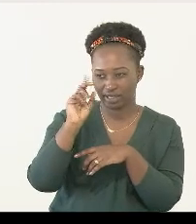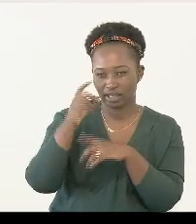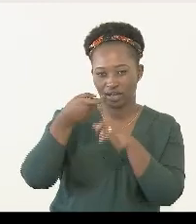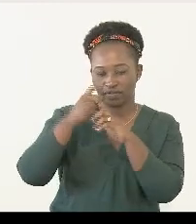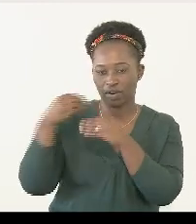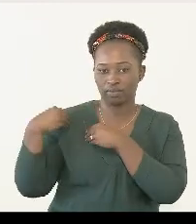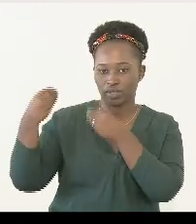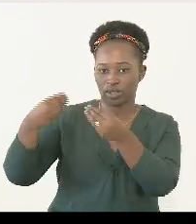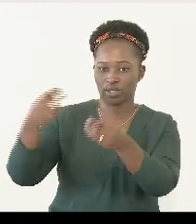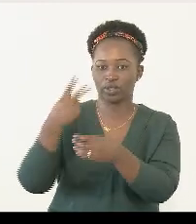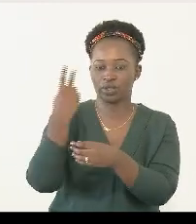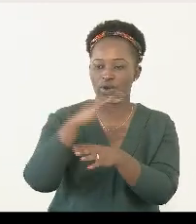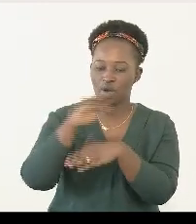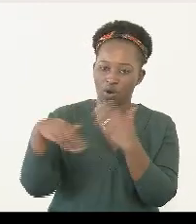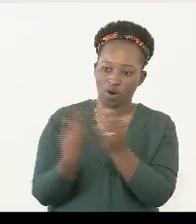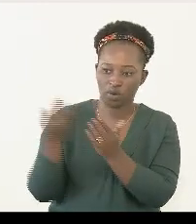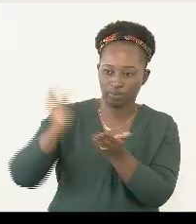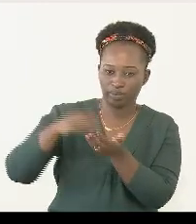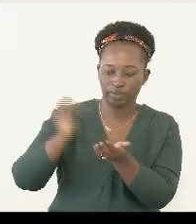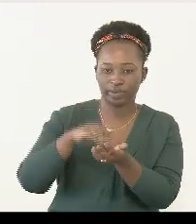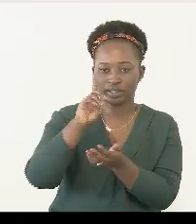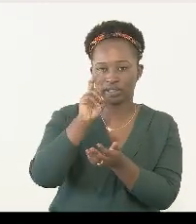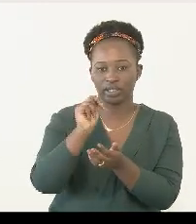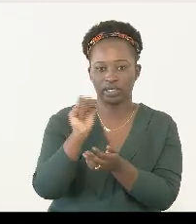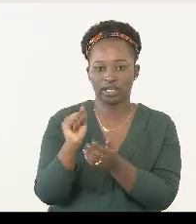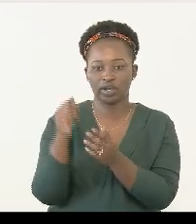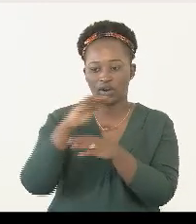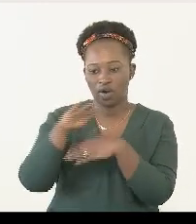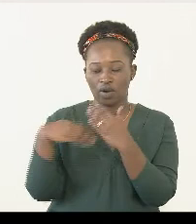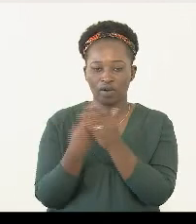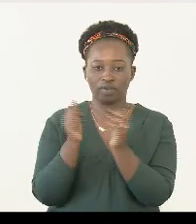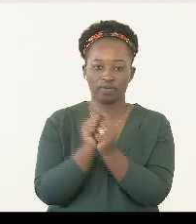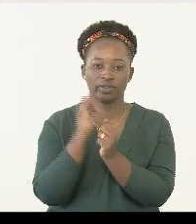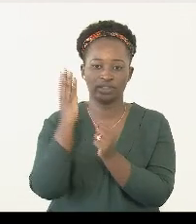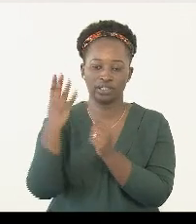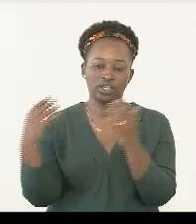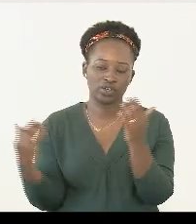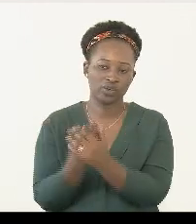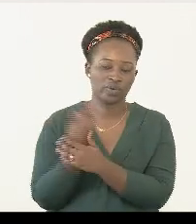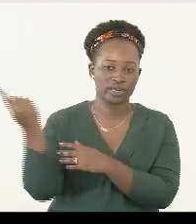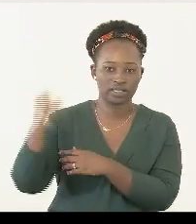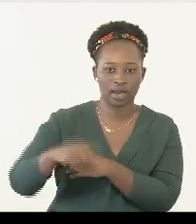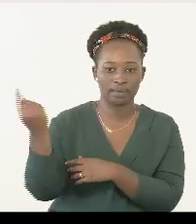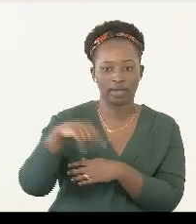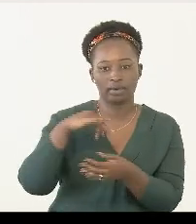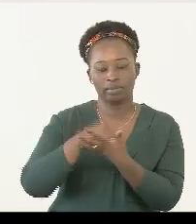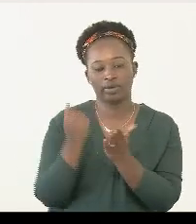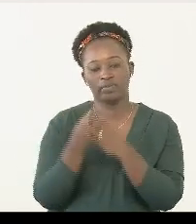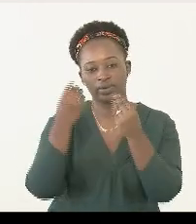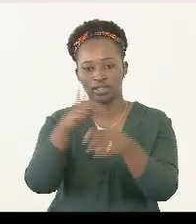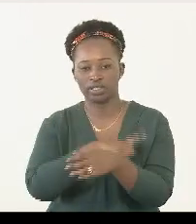2, all replicated DNA containing all the 14, hey, the new ones are now coming up because we gave chance for it